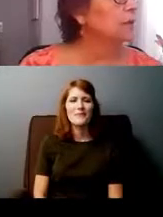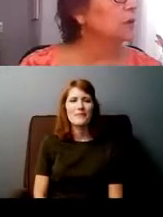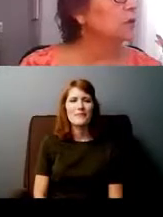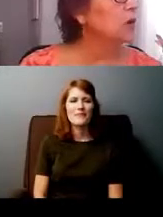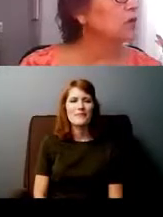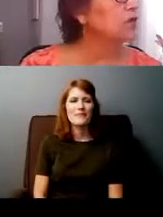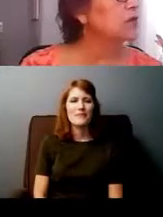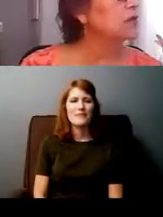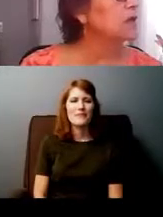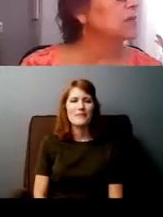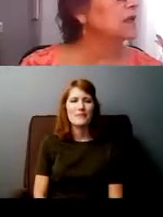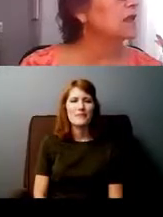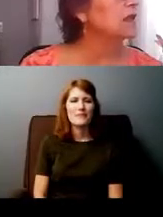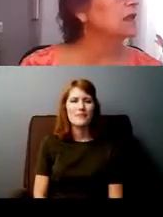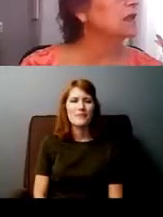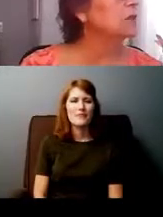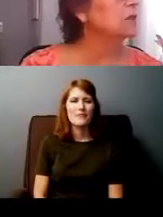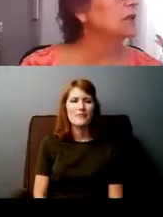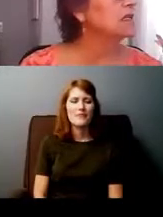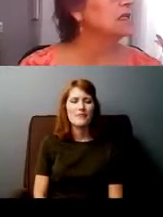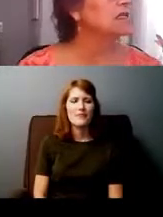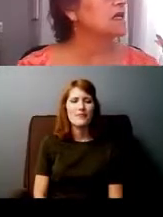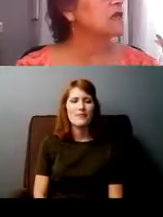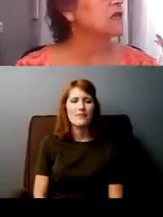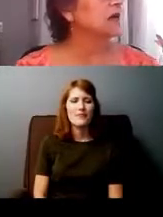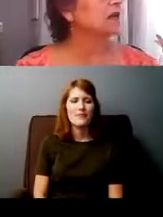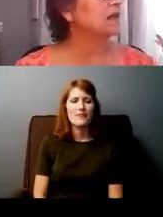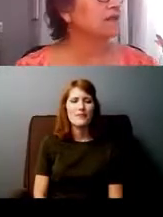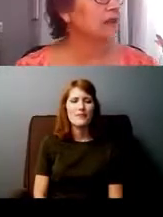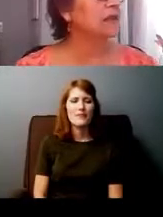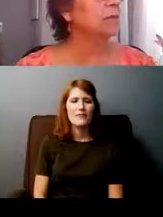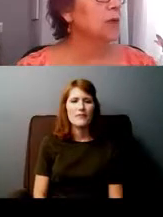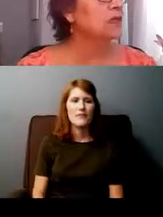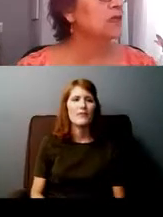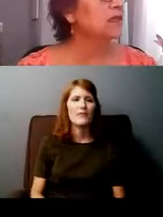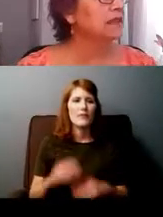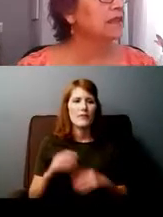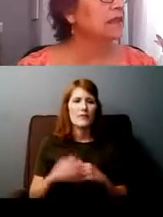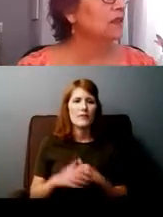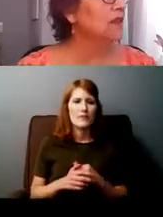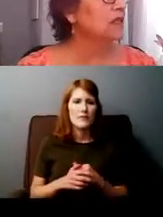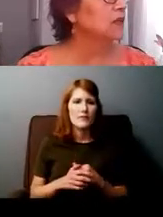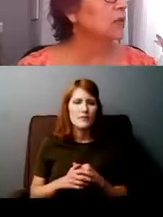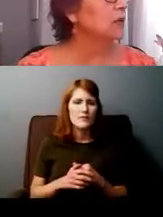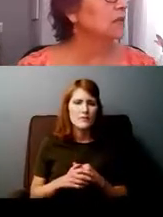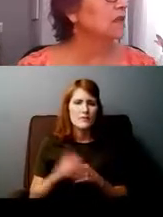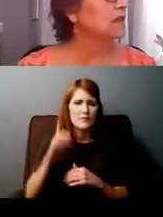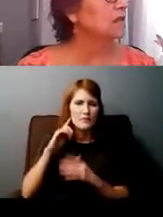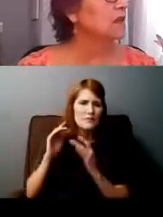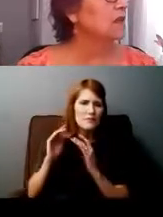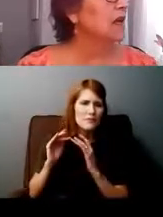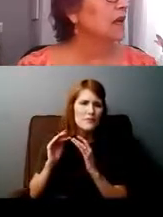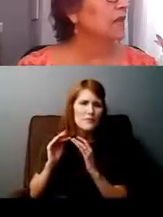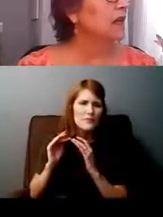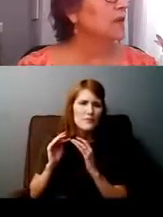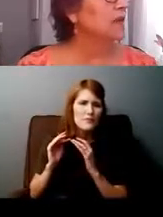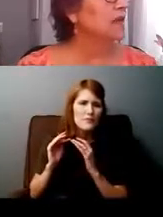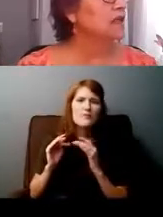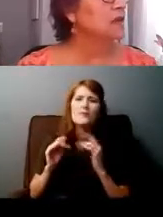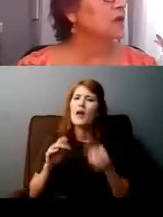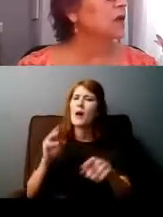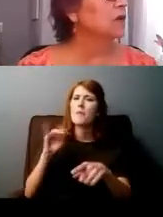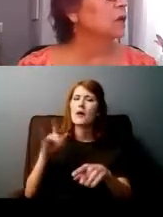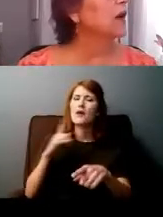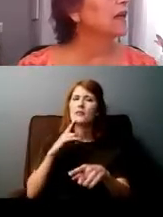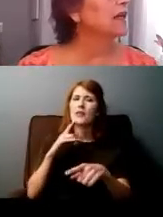When people won't do something because it doesn't directly personally, that's a good one, Mel. And then when